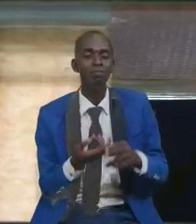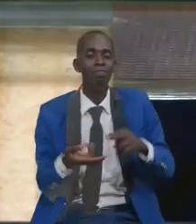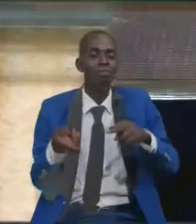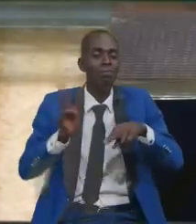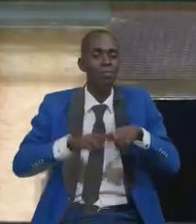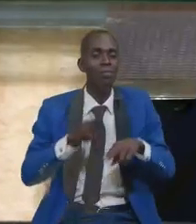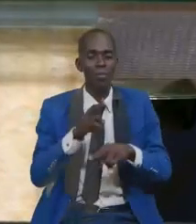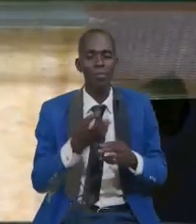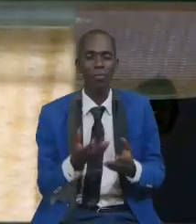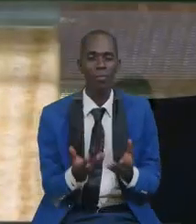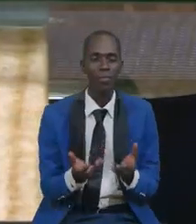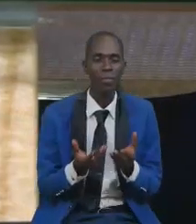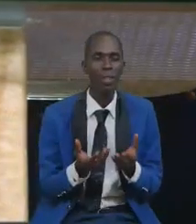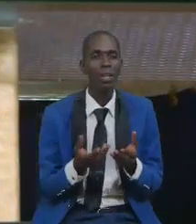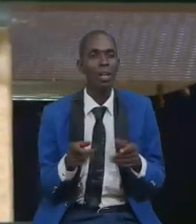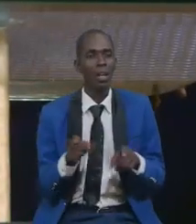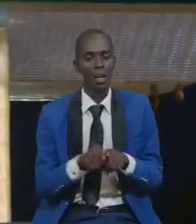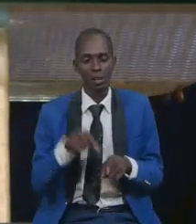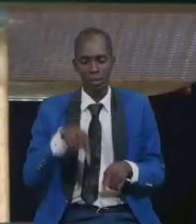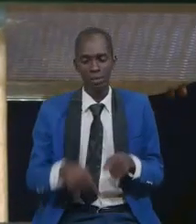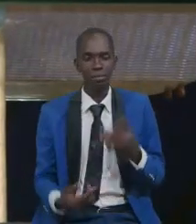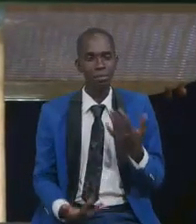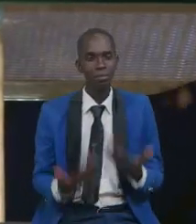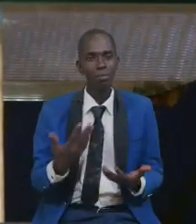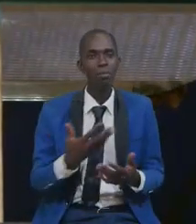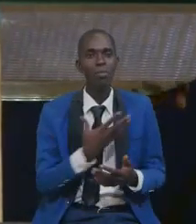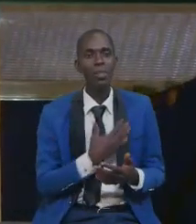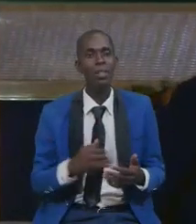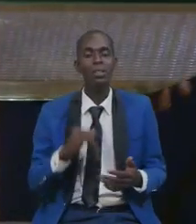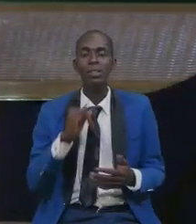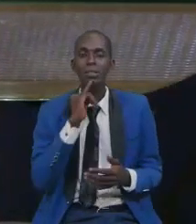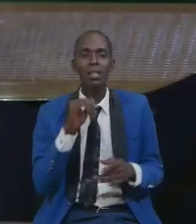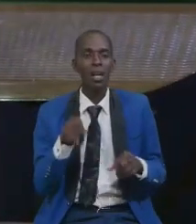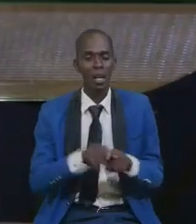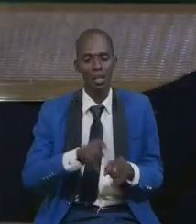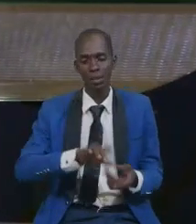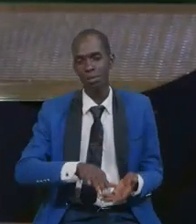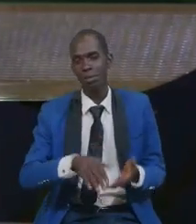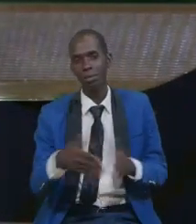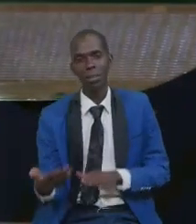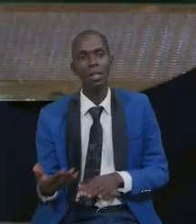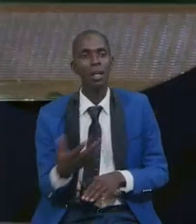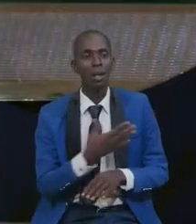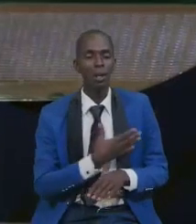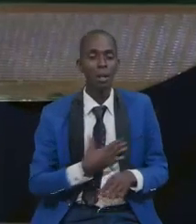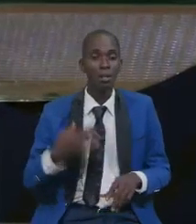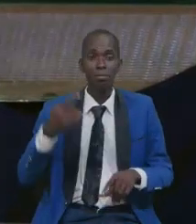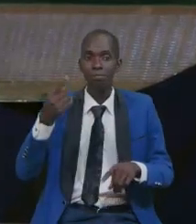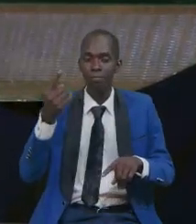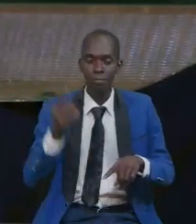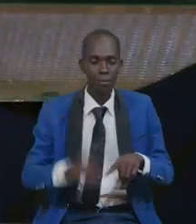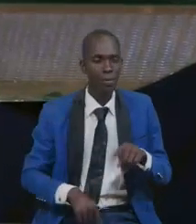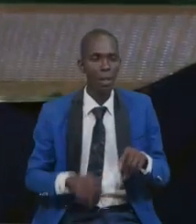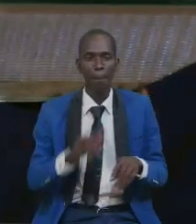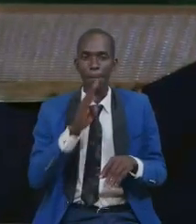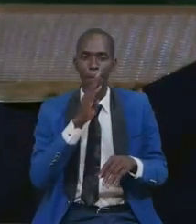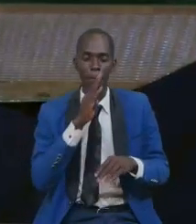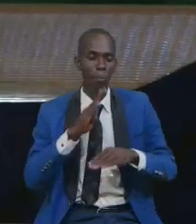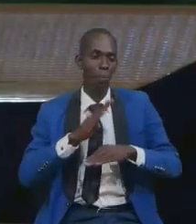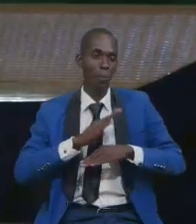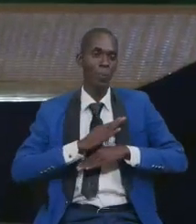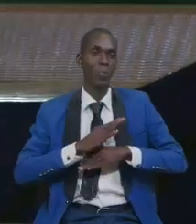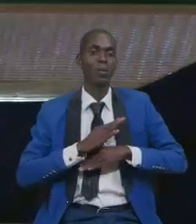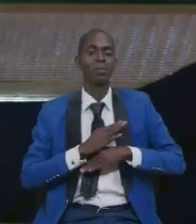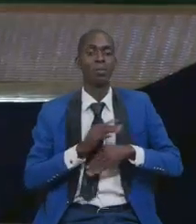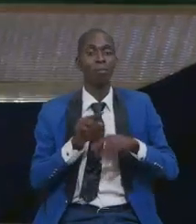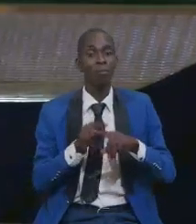desires as hell, and it's as death. And he cannot be